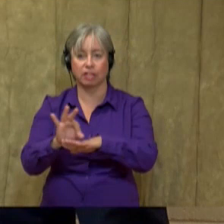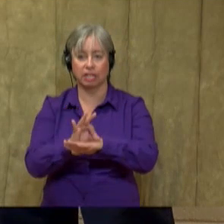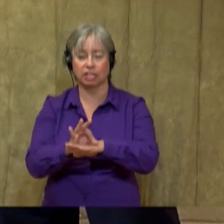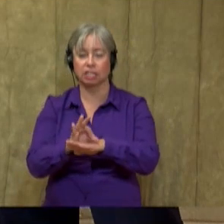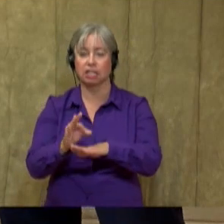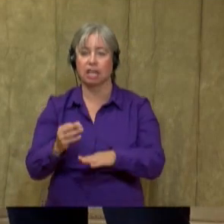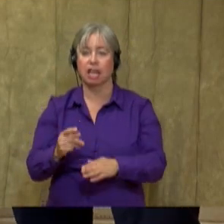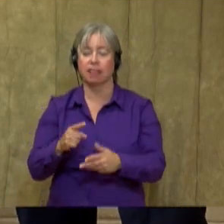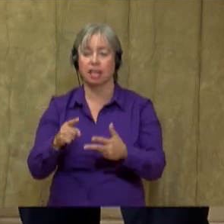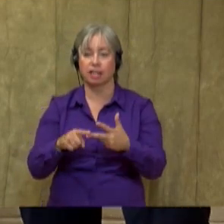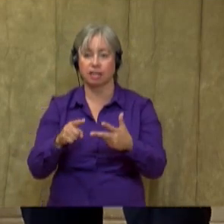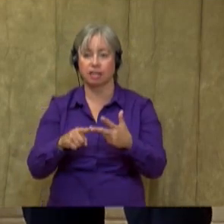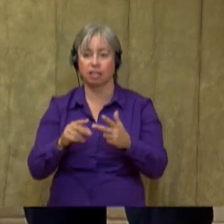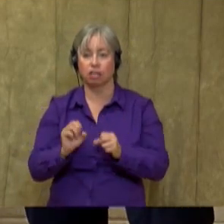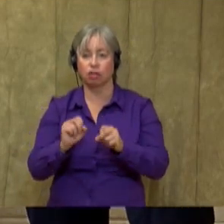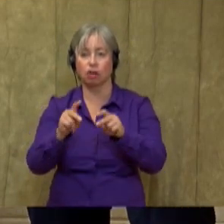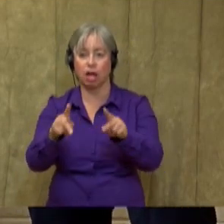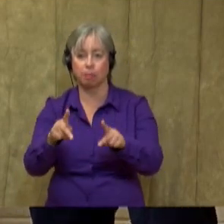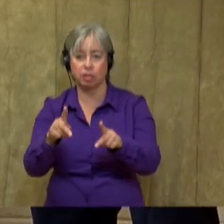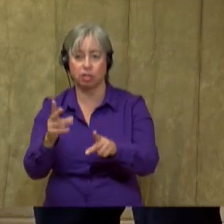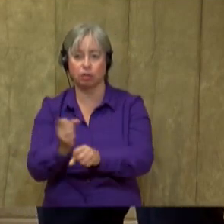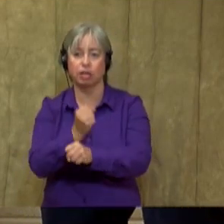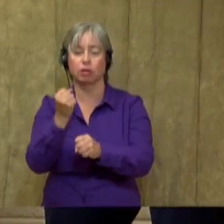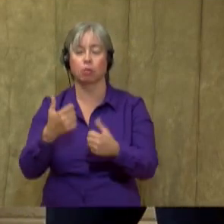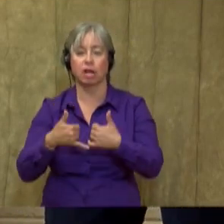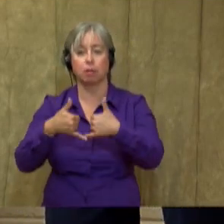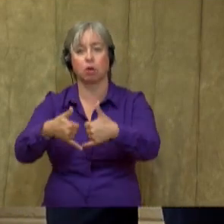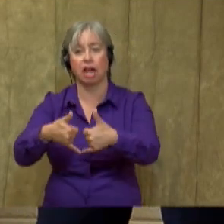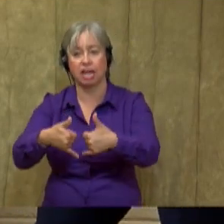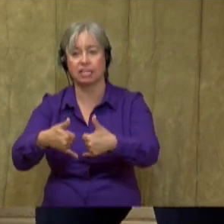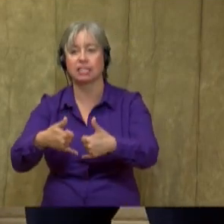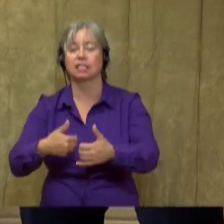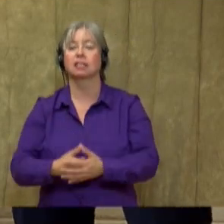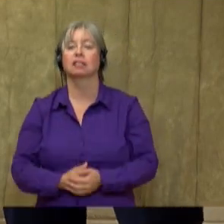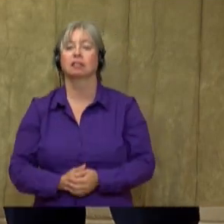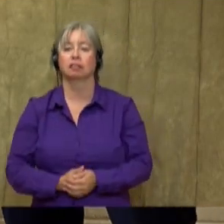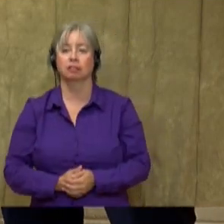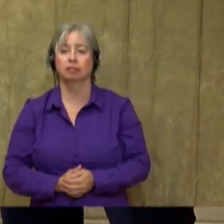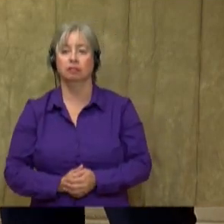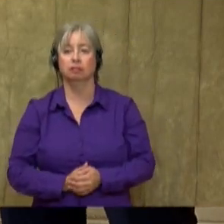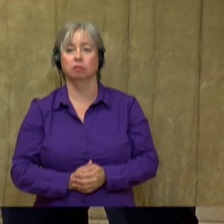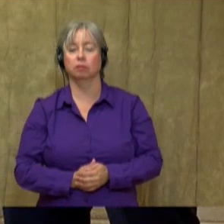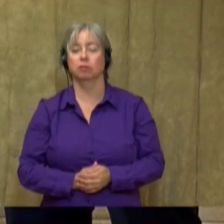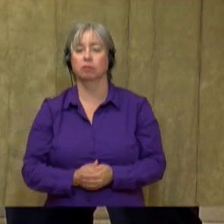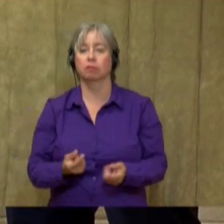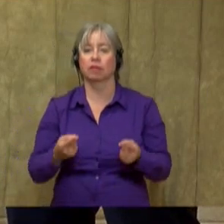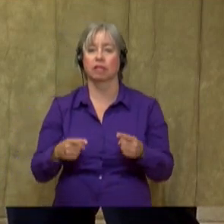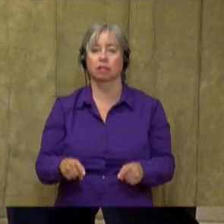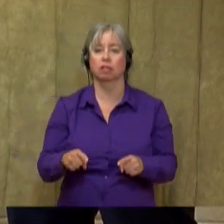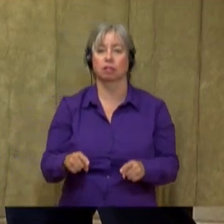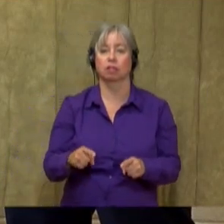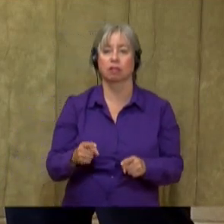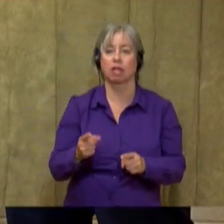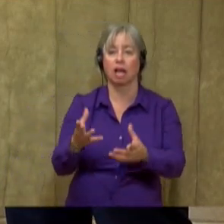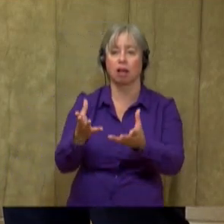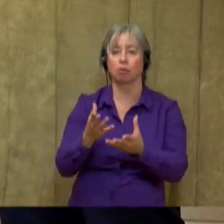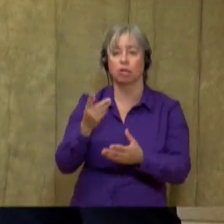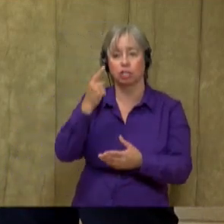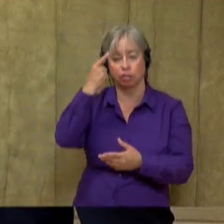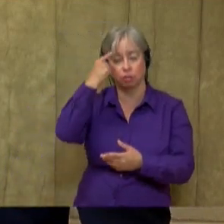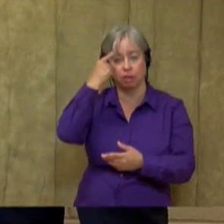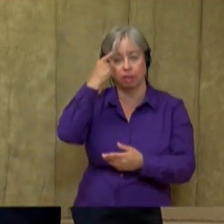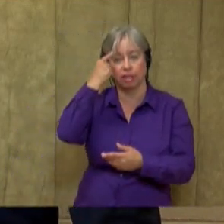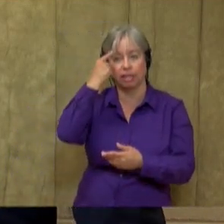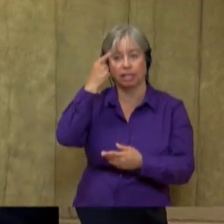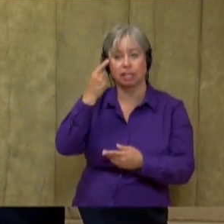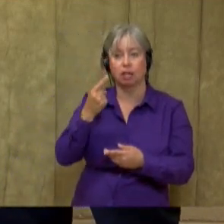to win a prize towards the end of the lesson. So when we're talking about this introduction to functions, I want you to consider what is going